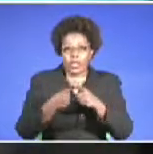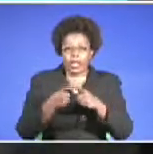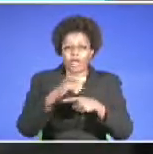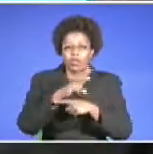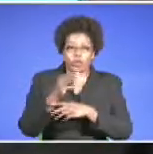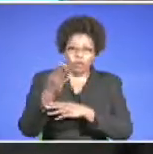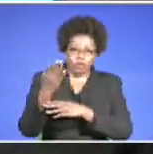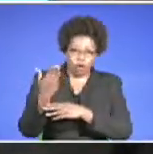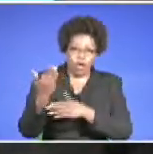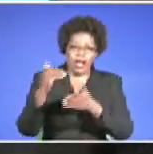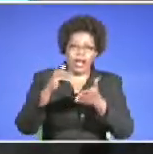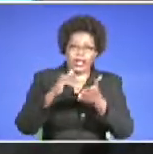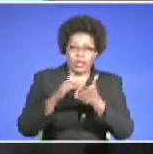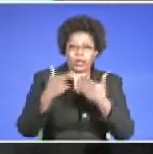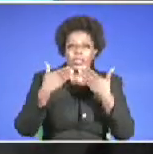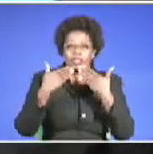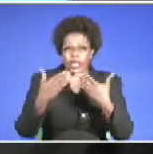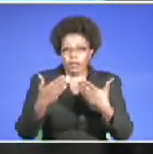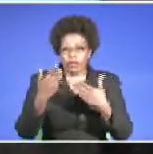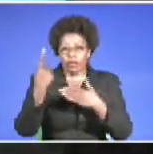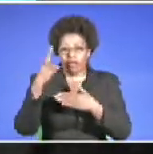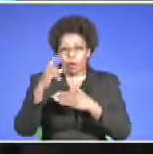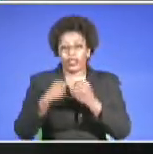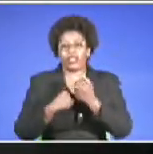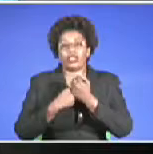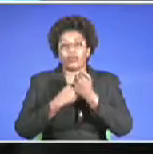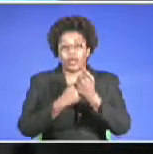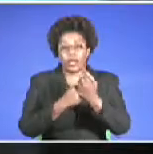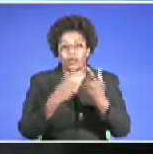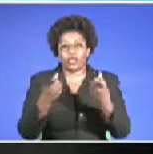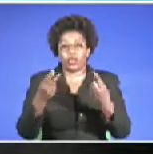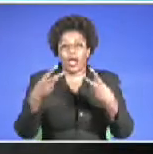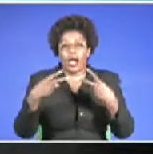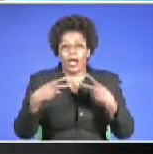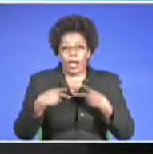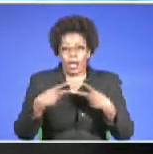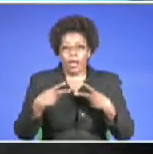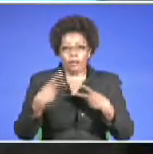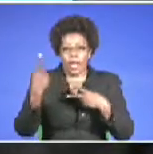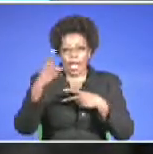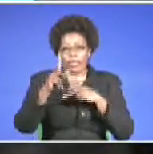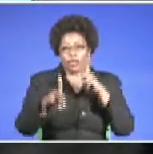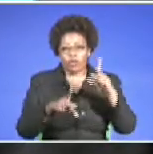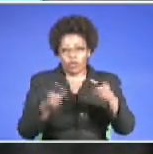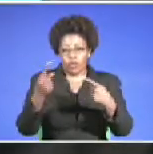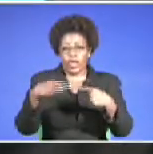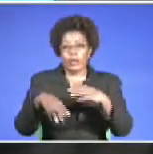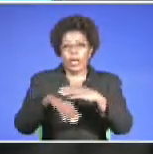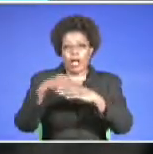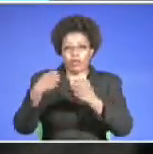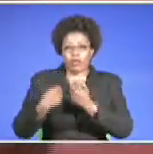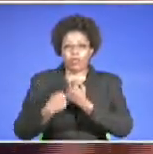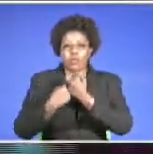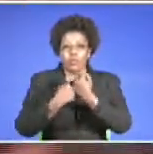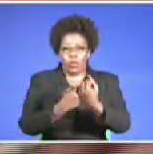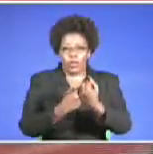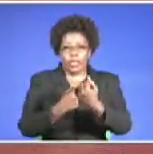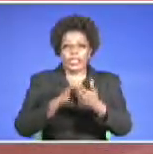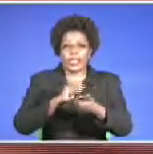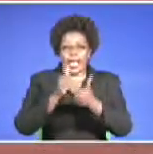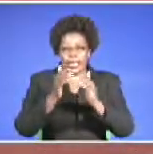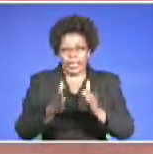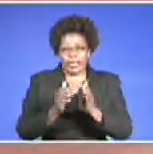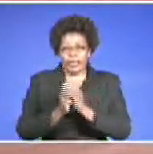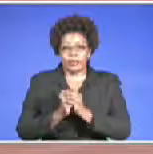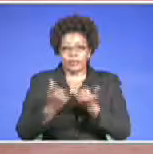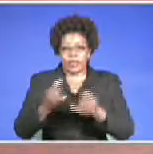But, again, we're grateful and thankful for the sponsor that we do have on board and for the fans who came out and supported our athletes. Carey adding of